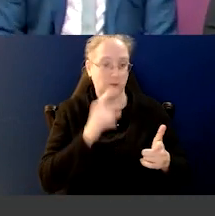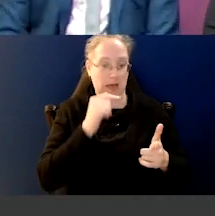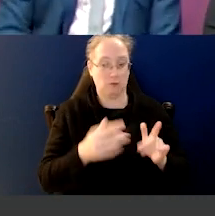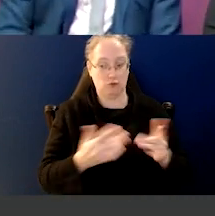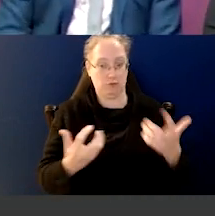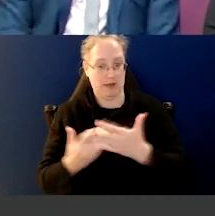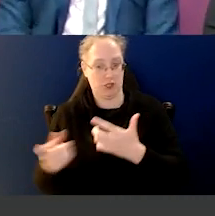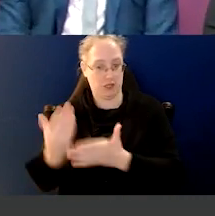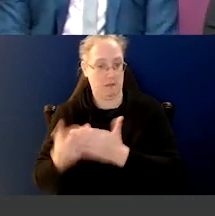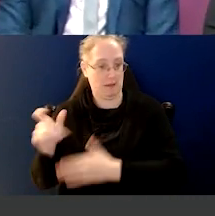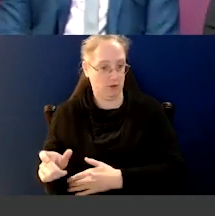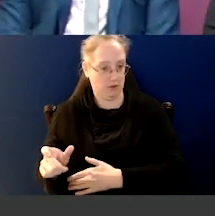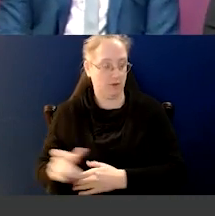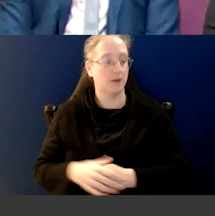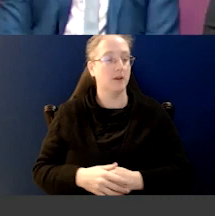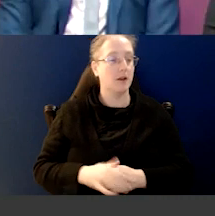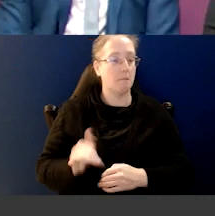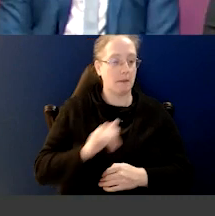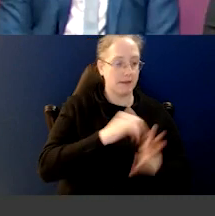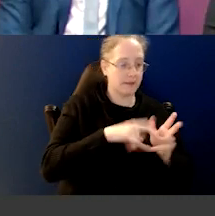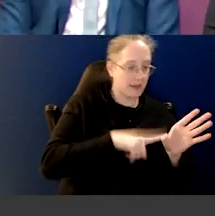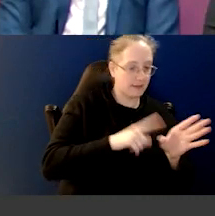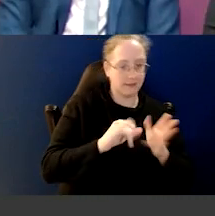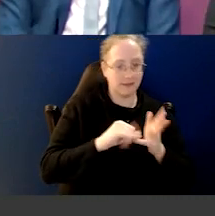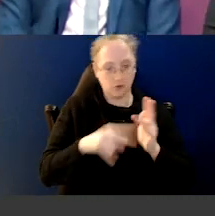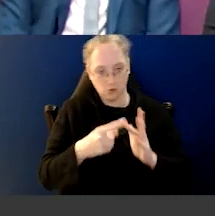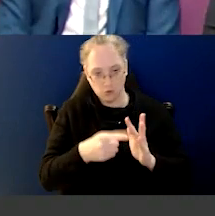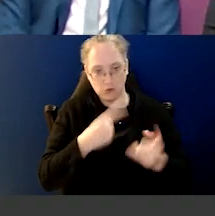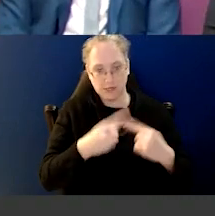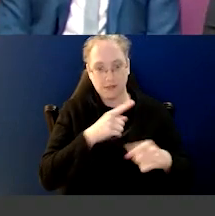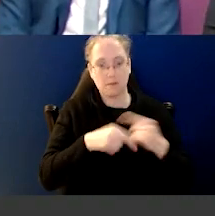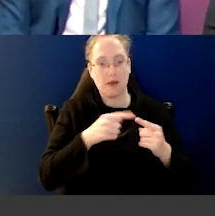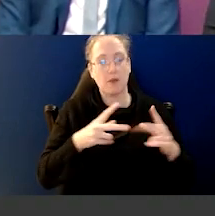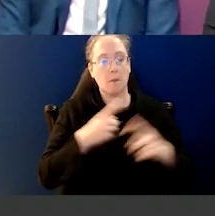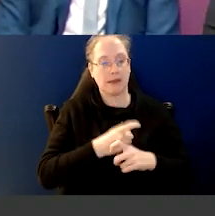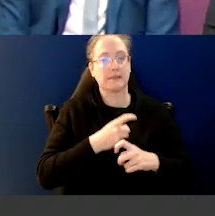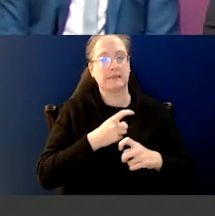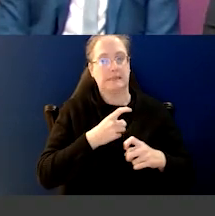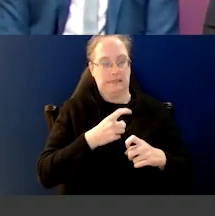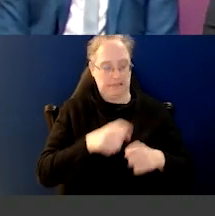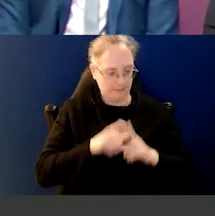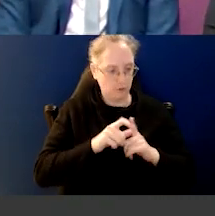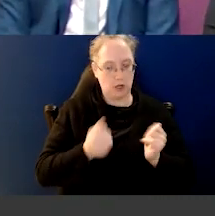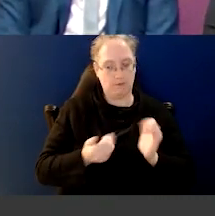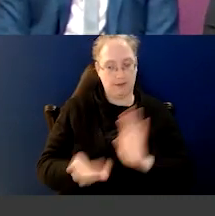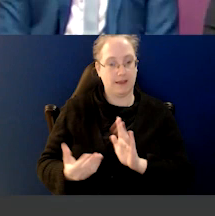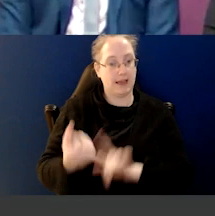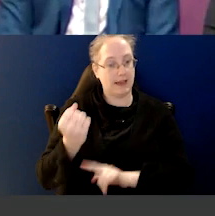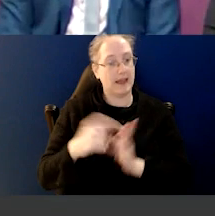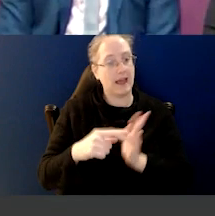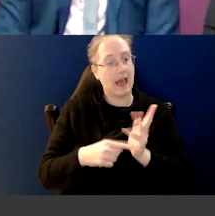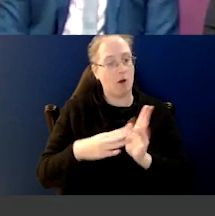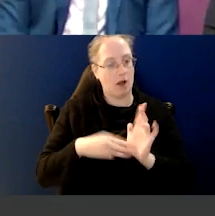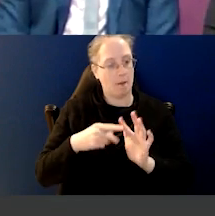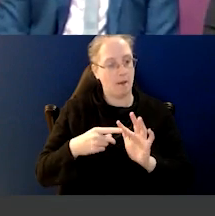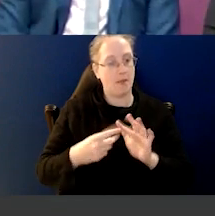So perhaps if I could draw from either Stacey or Sue around the complexities in providing an outcome that sets out our legal